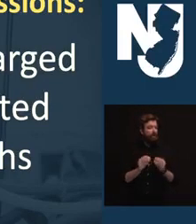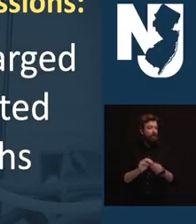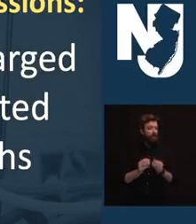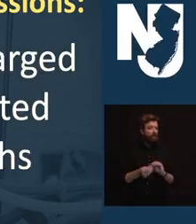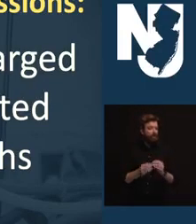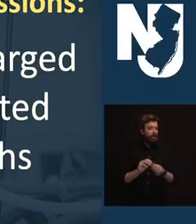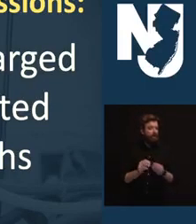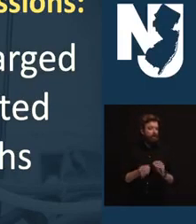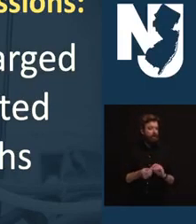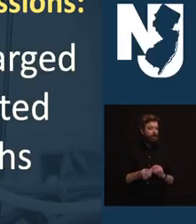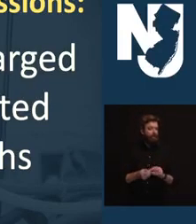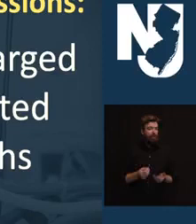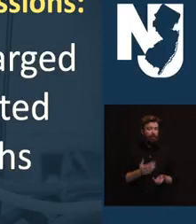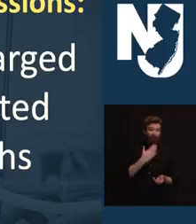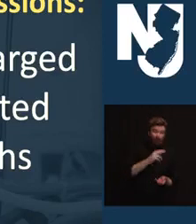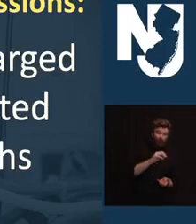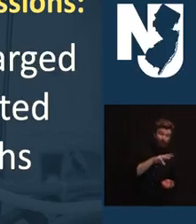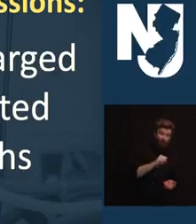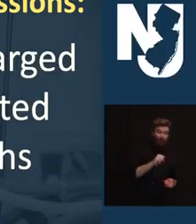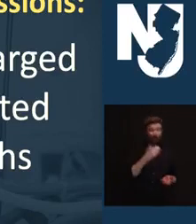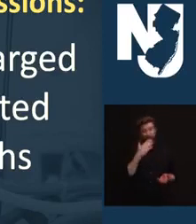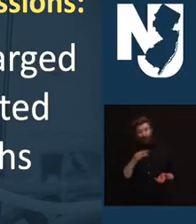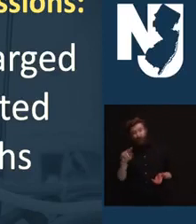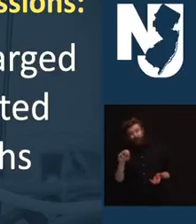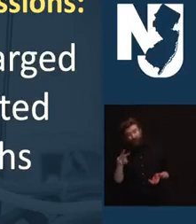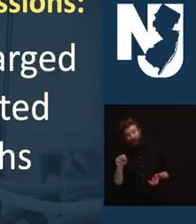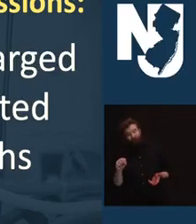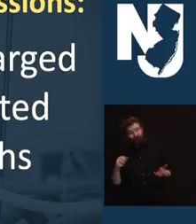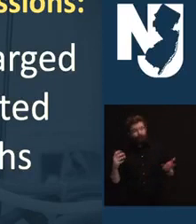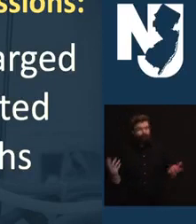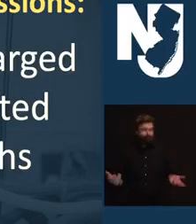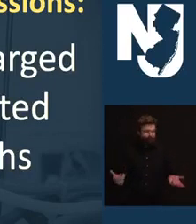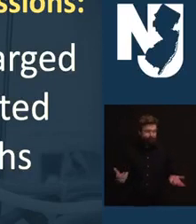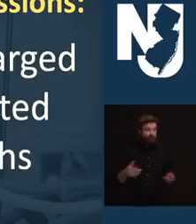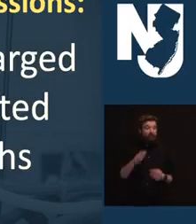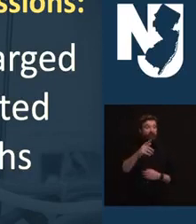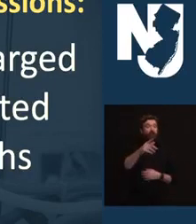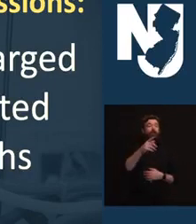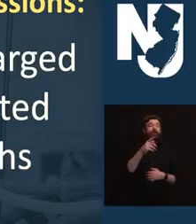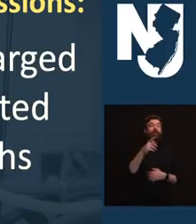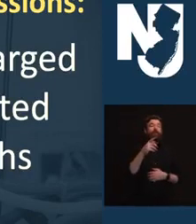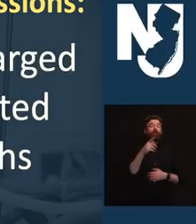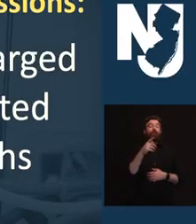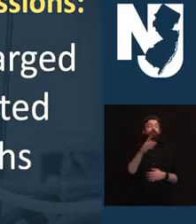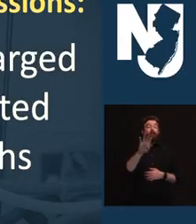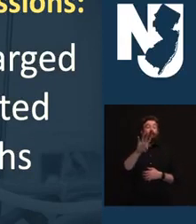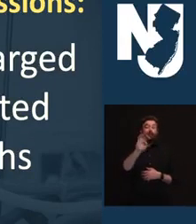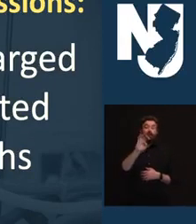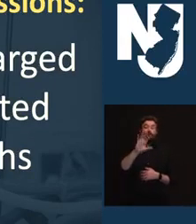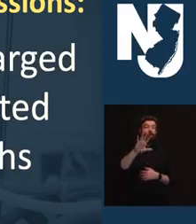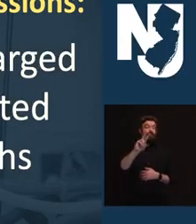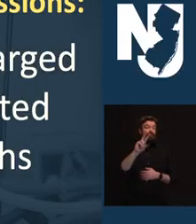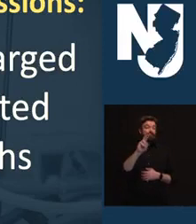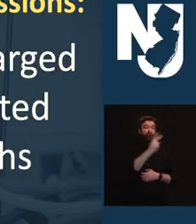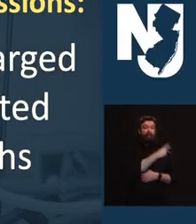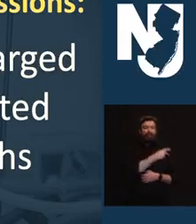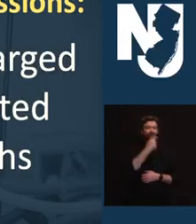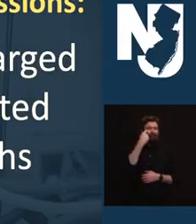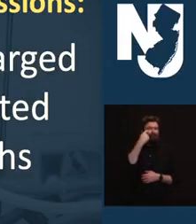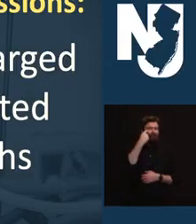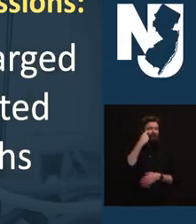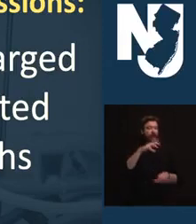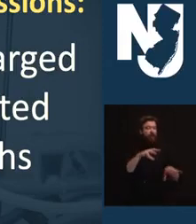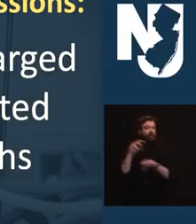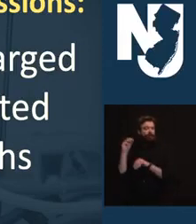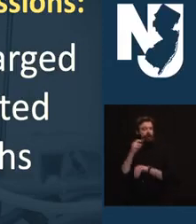bad news. So 452 live patients left hospitals yesterday. Unfortunately, 427